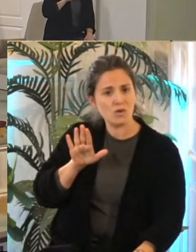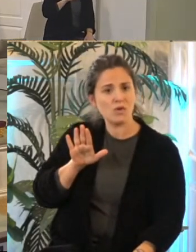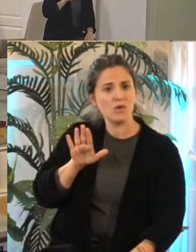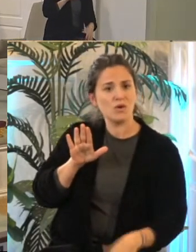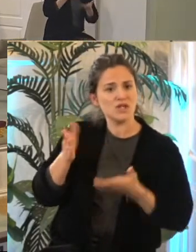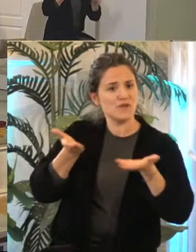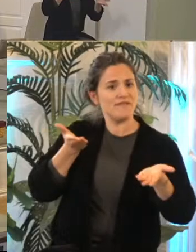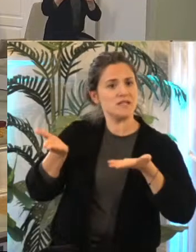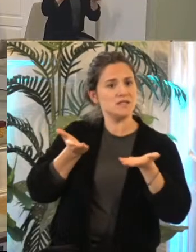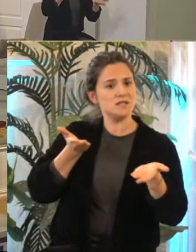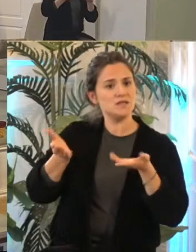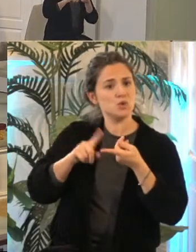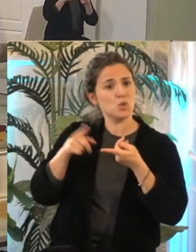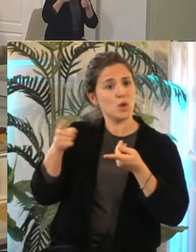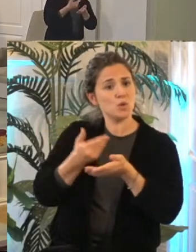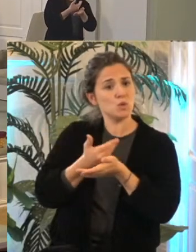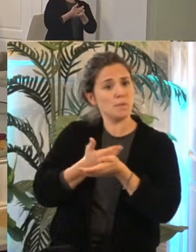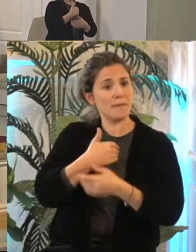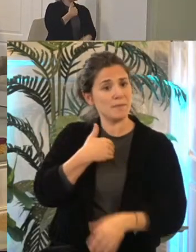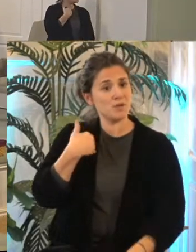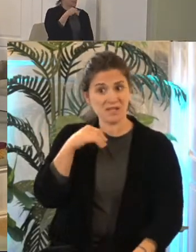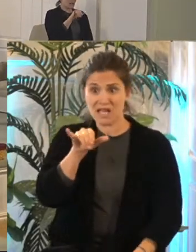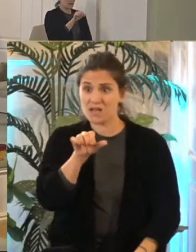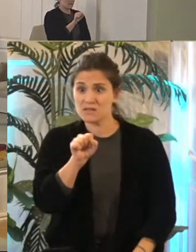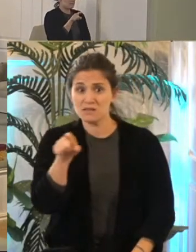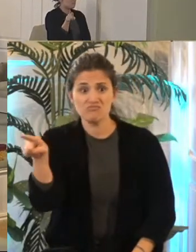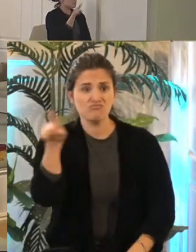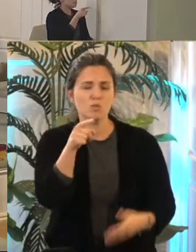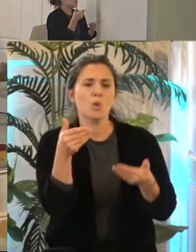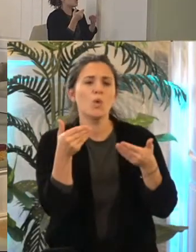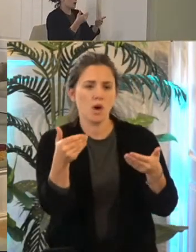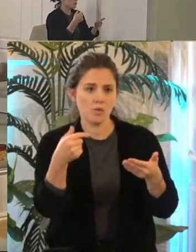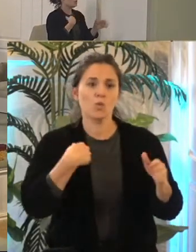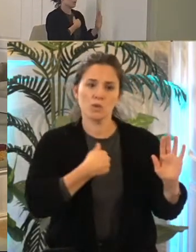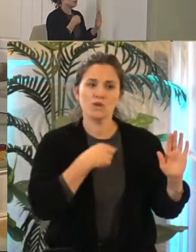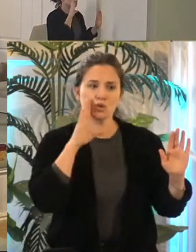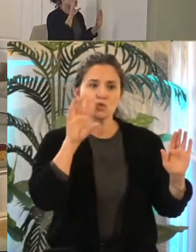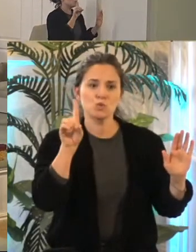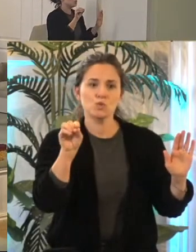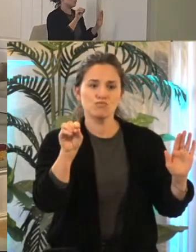service that binds us together? If so, please say, we do.